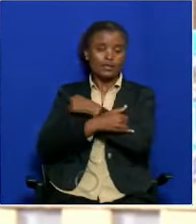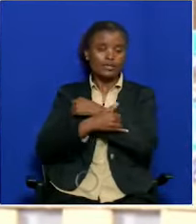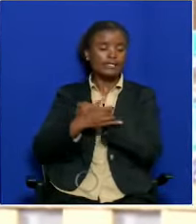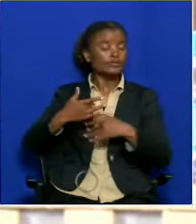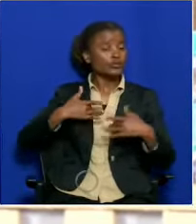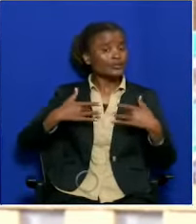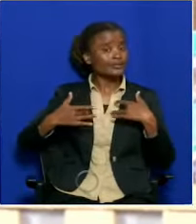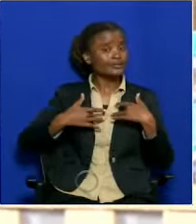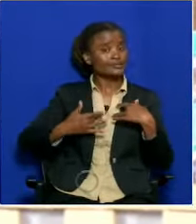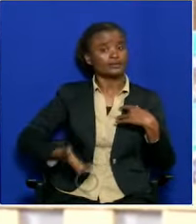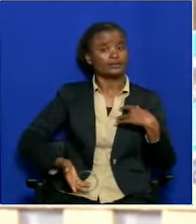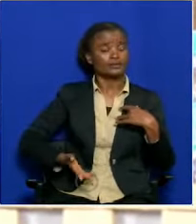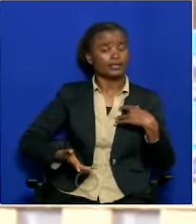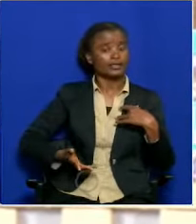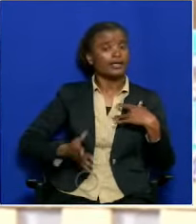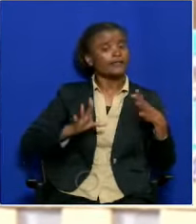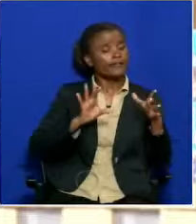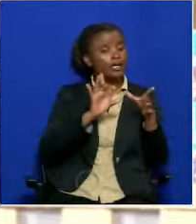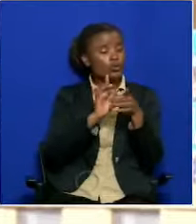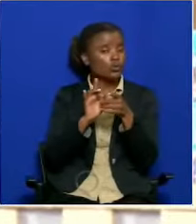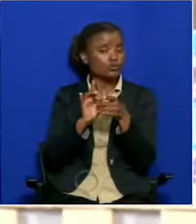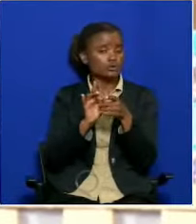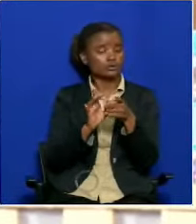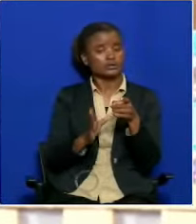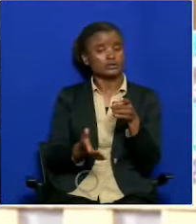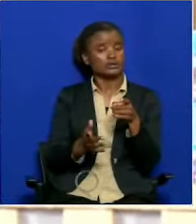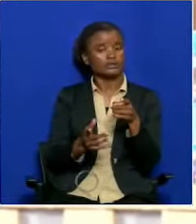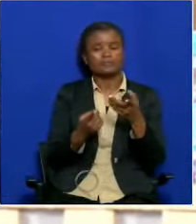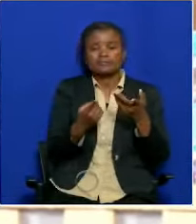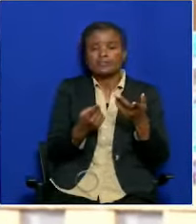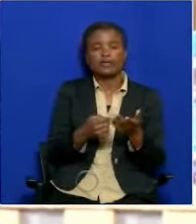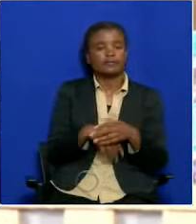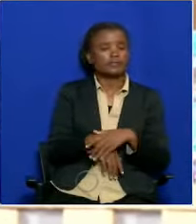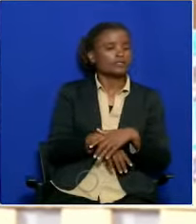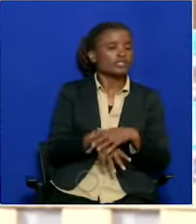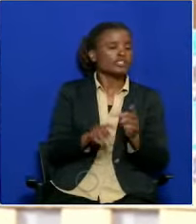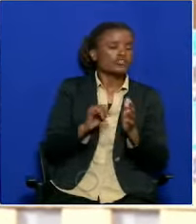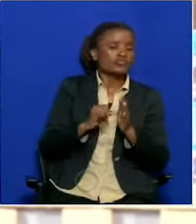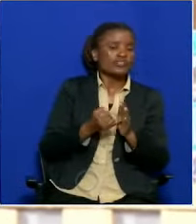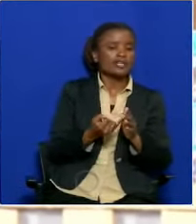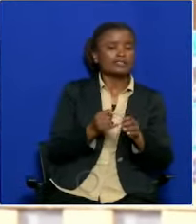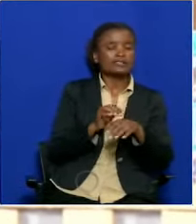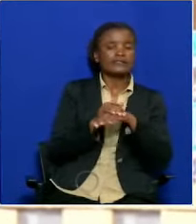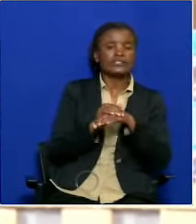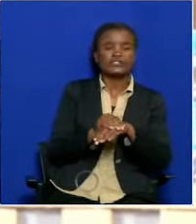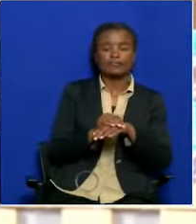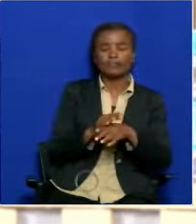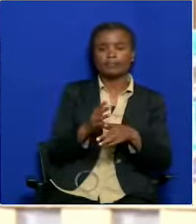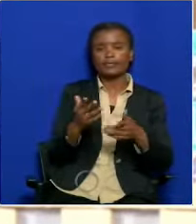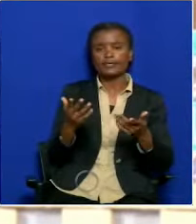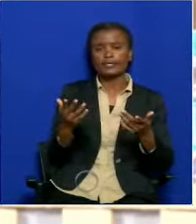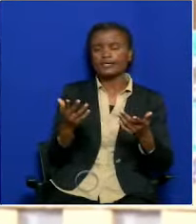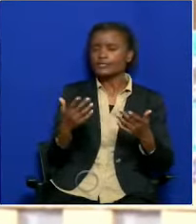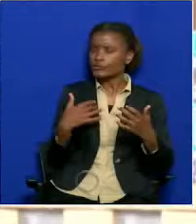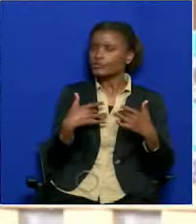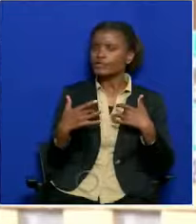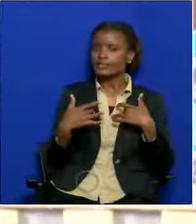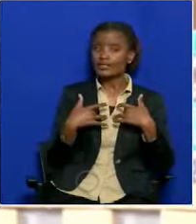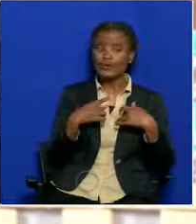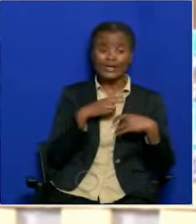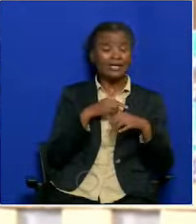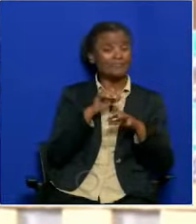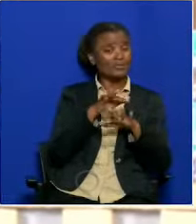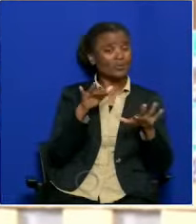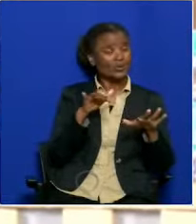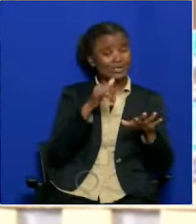close they are. Whether it's innocent friendship, whatever it is concerning that people who are accused of such serious